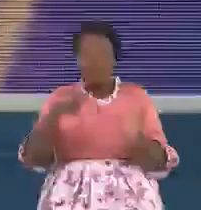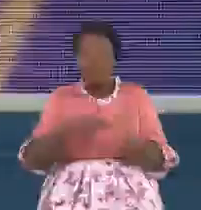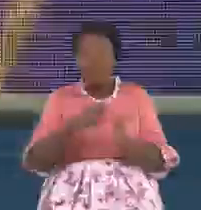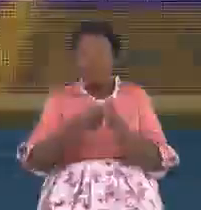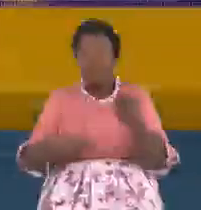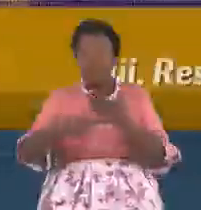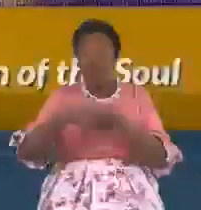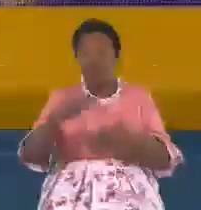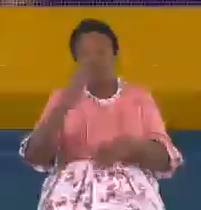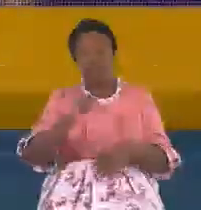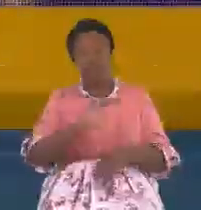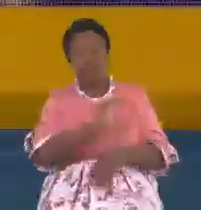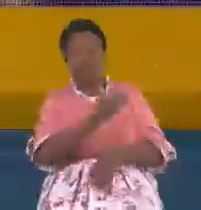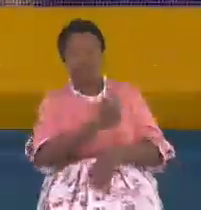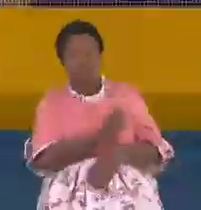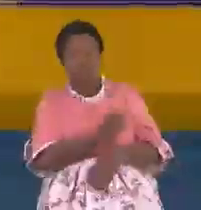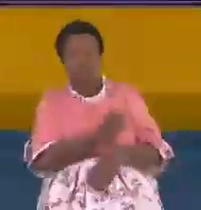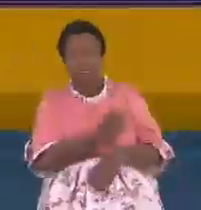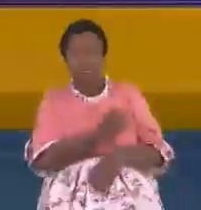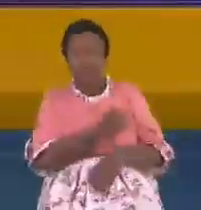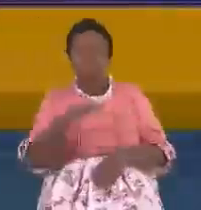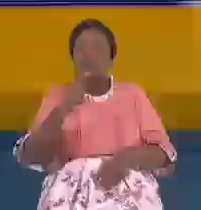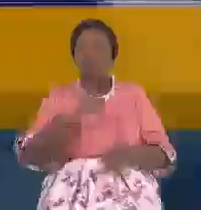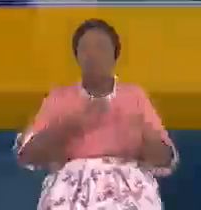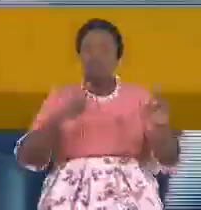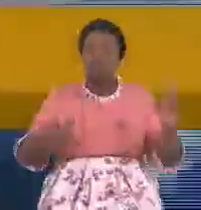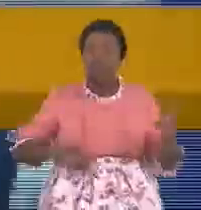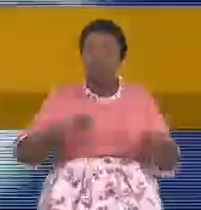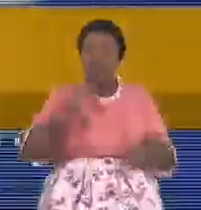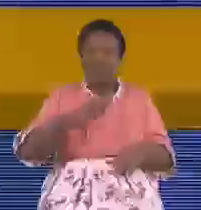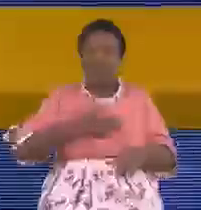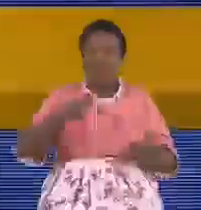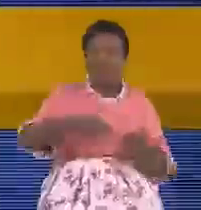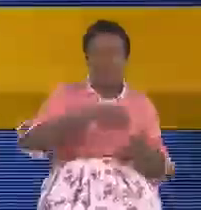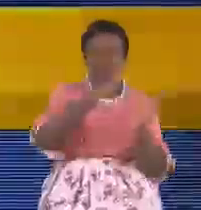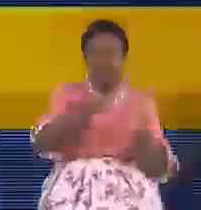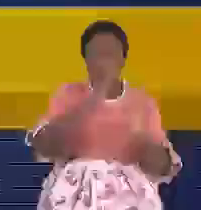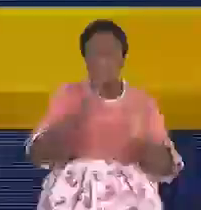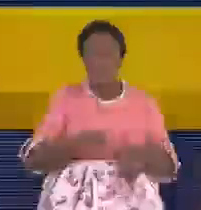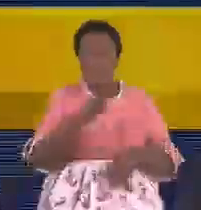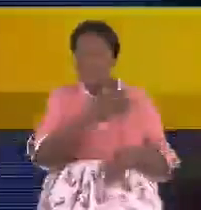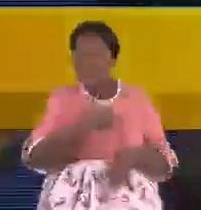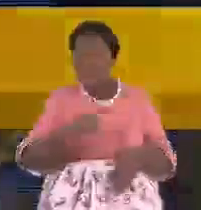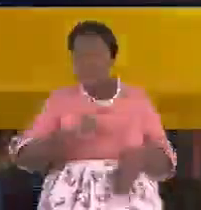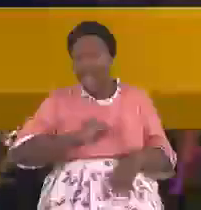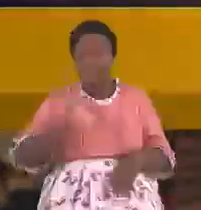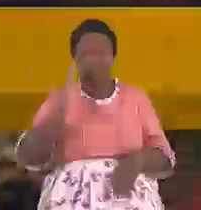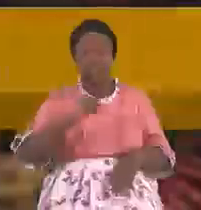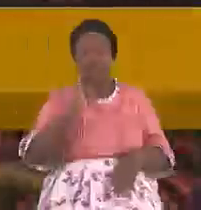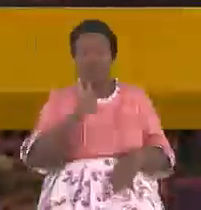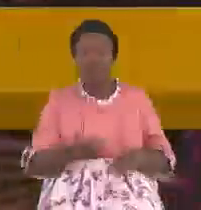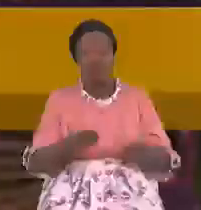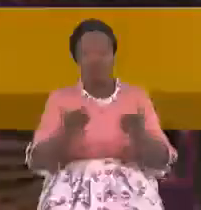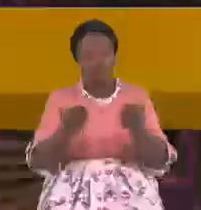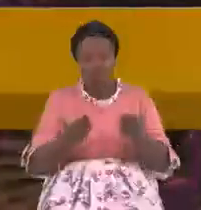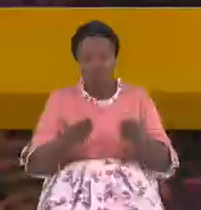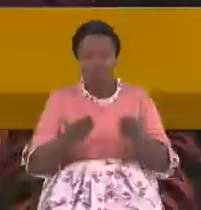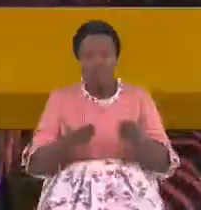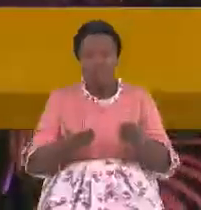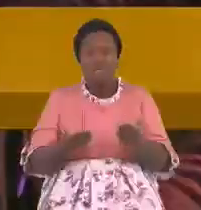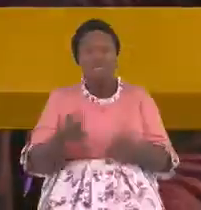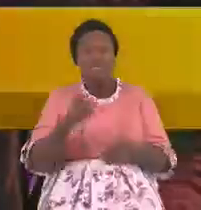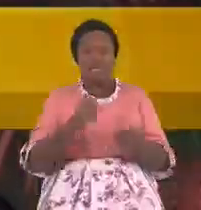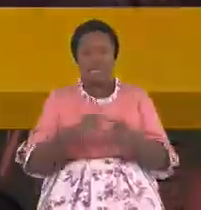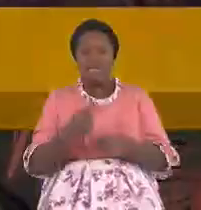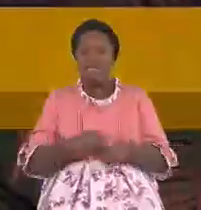soul the lord is my shepherd i shall not want here is torres